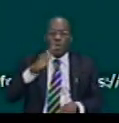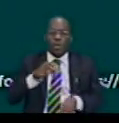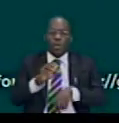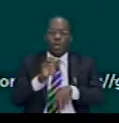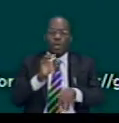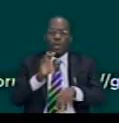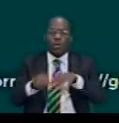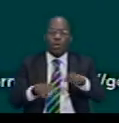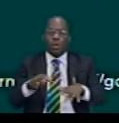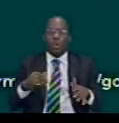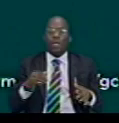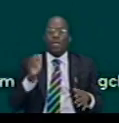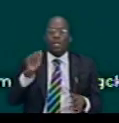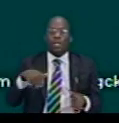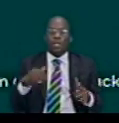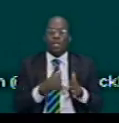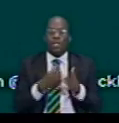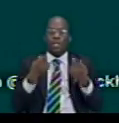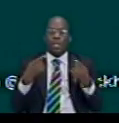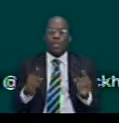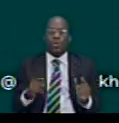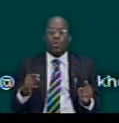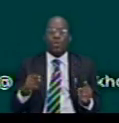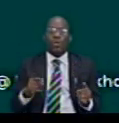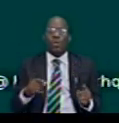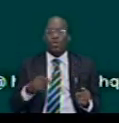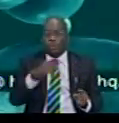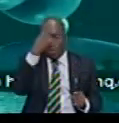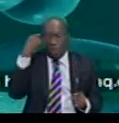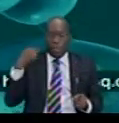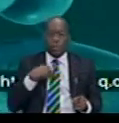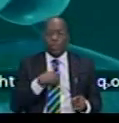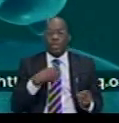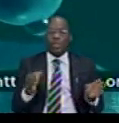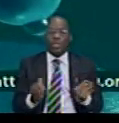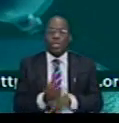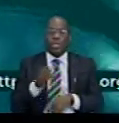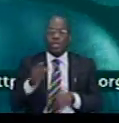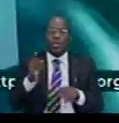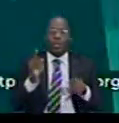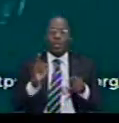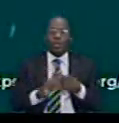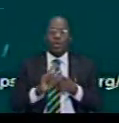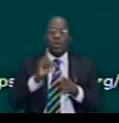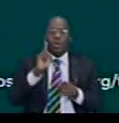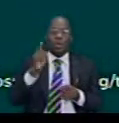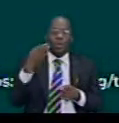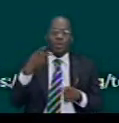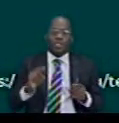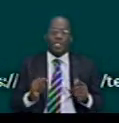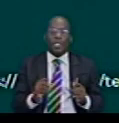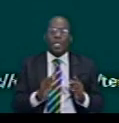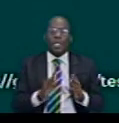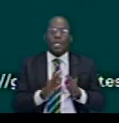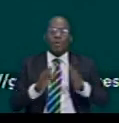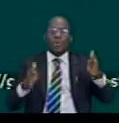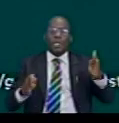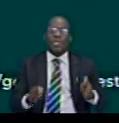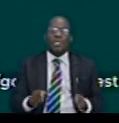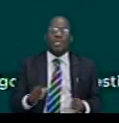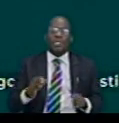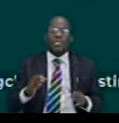happened. Because we're taking you now to one of the largest cities in Africa, Ejibo,